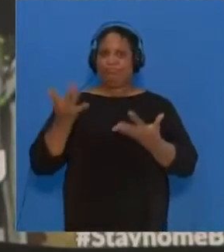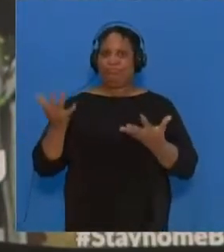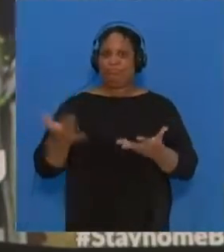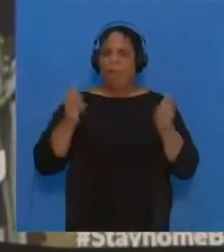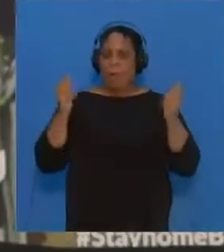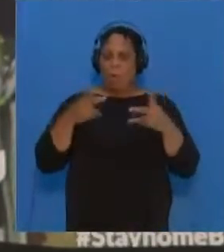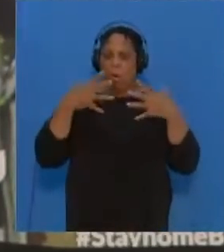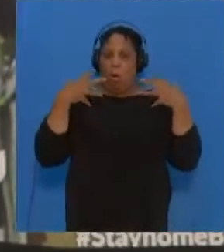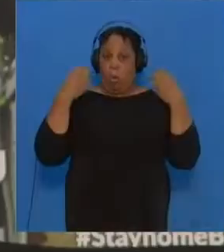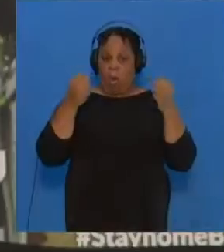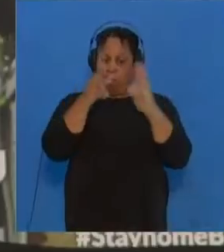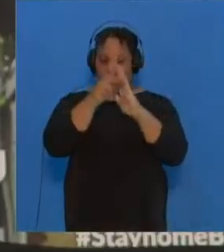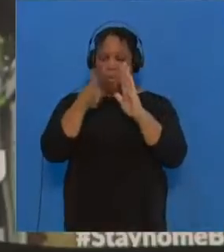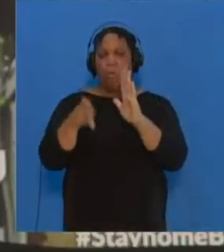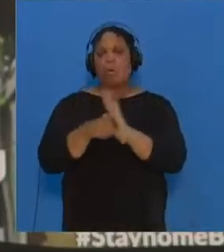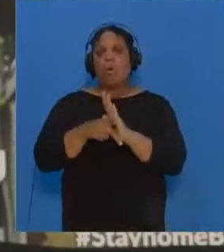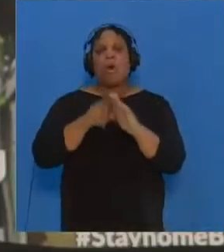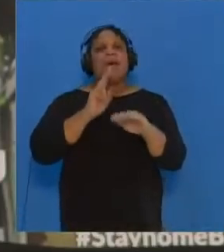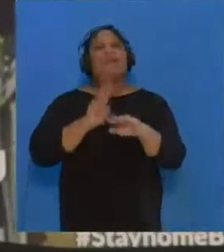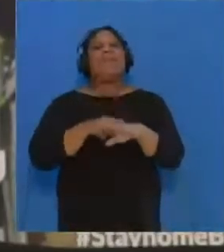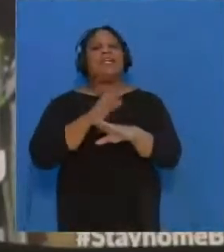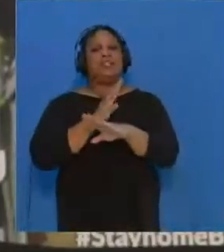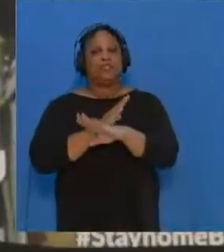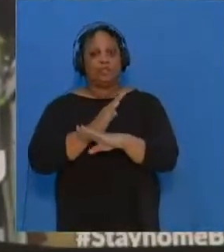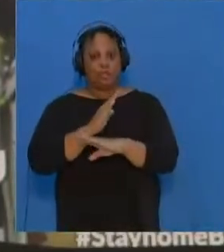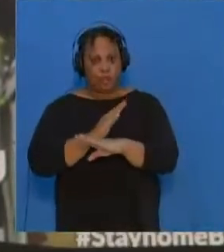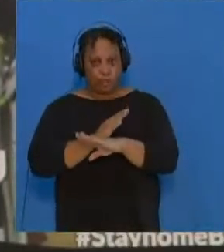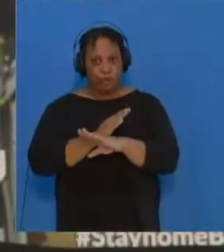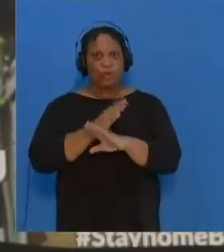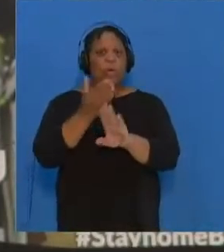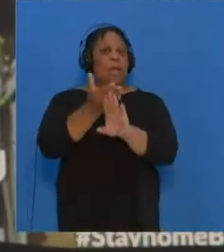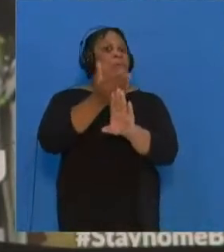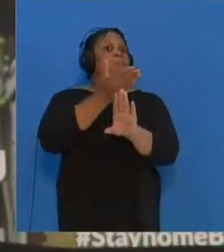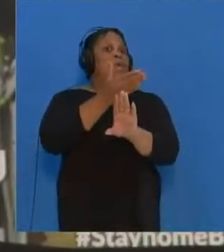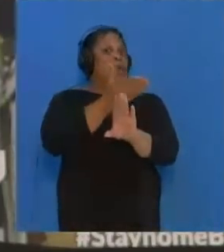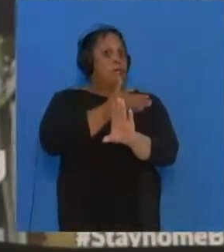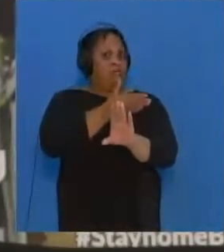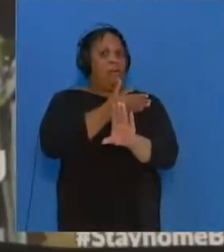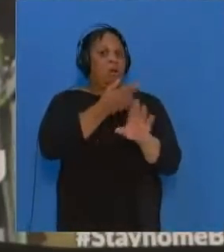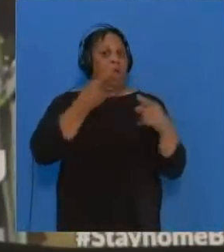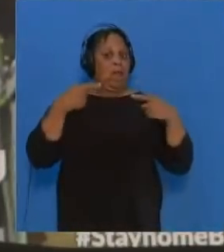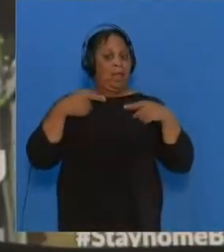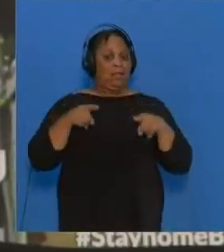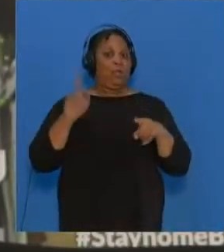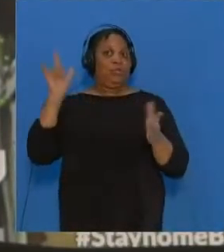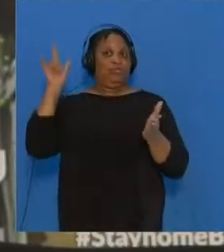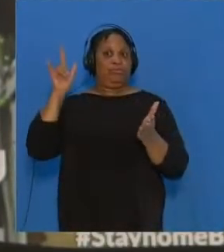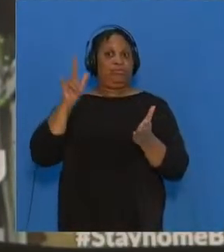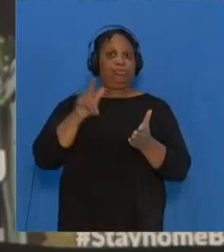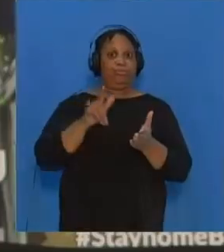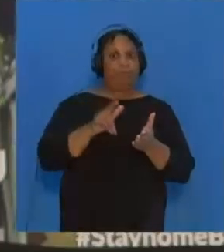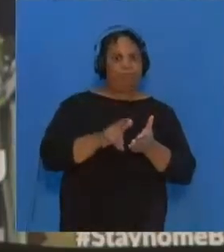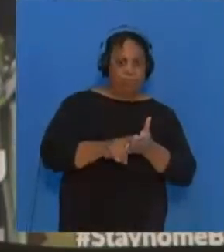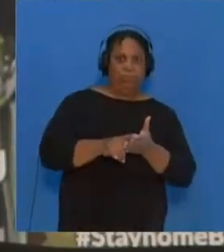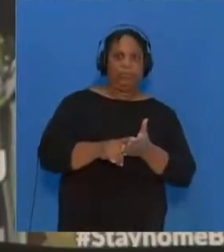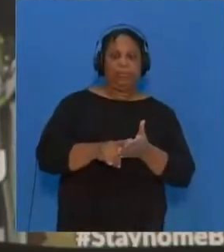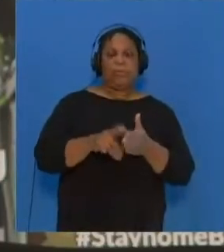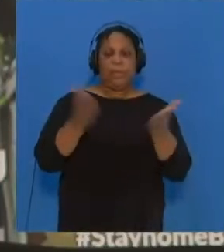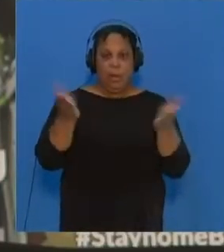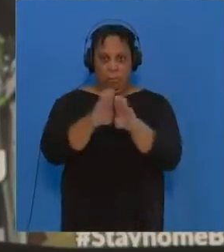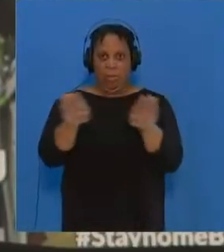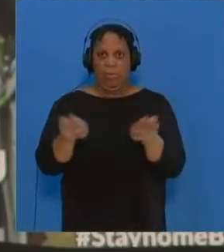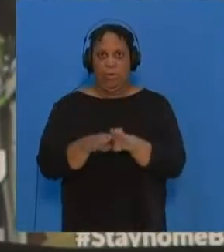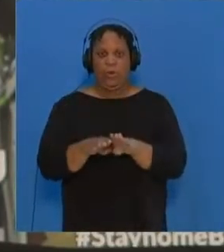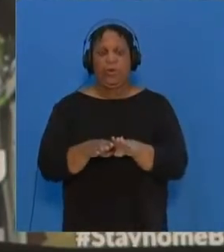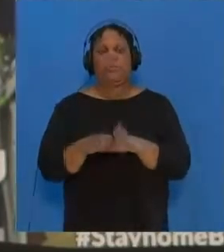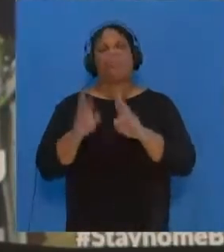health protocols and all of the national security protocols prior and during that plane's landing in Bermuda, sir. Thank